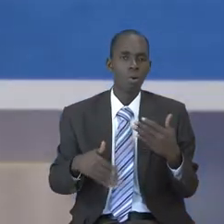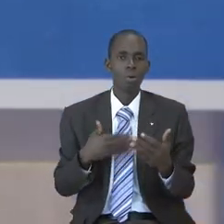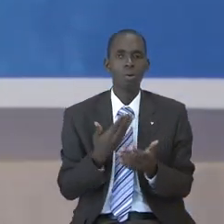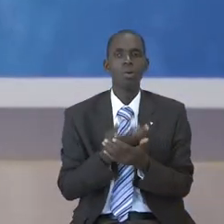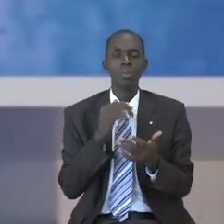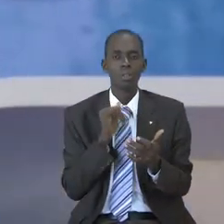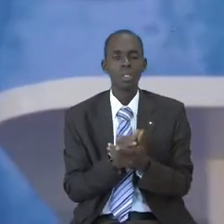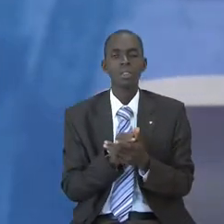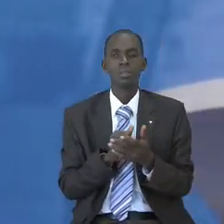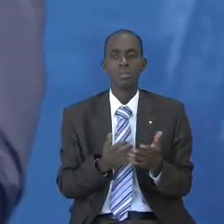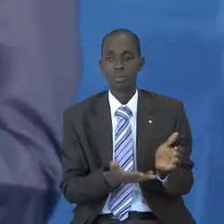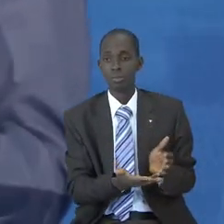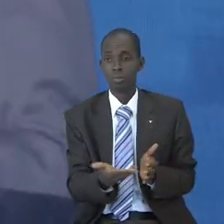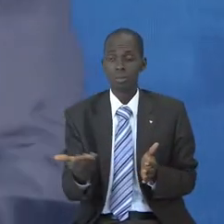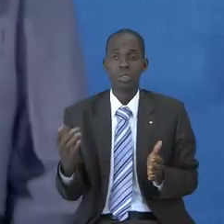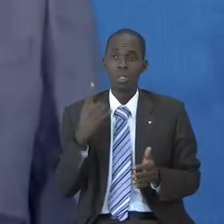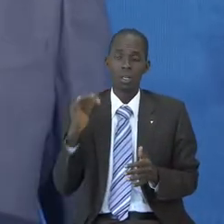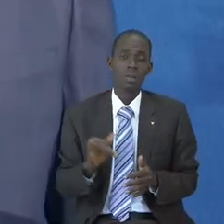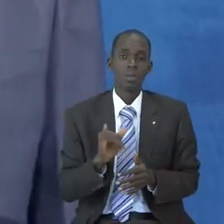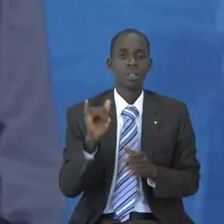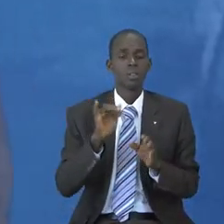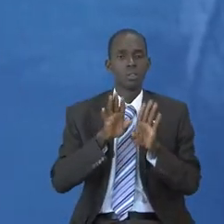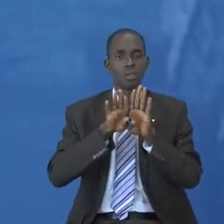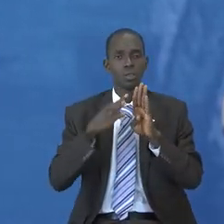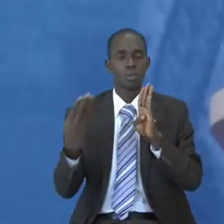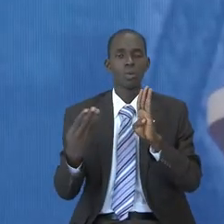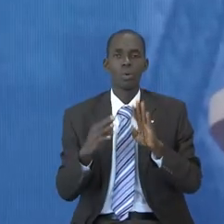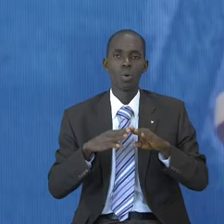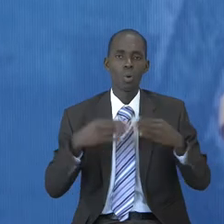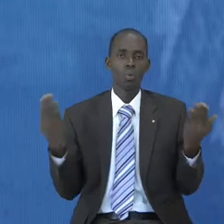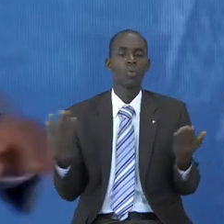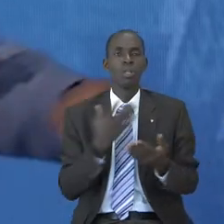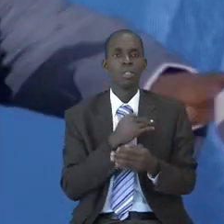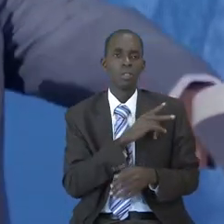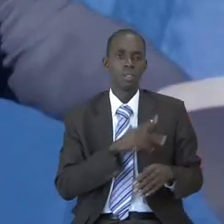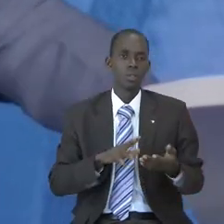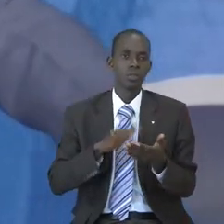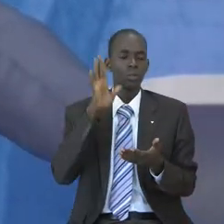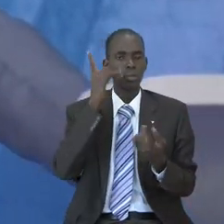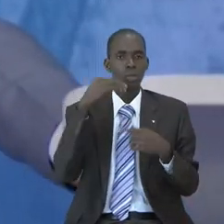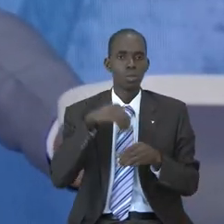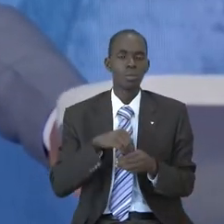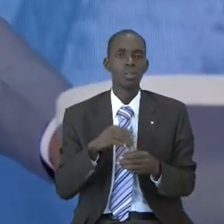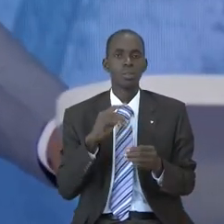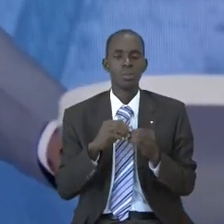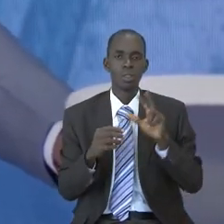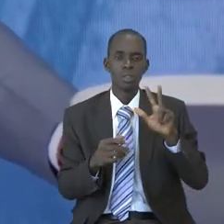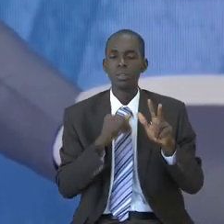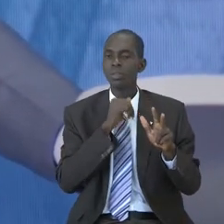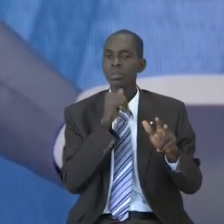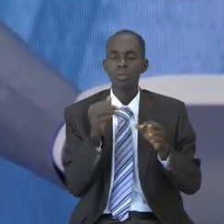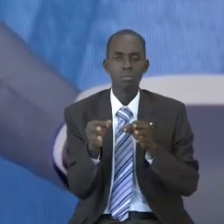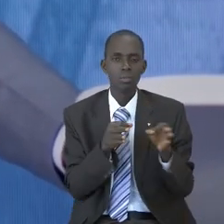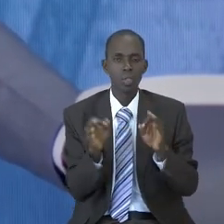everlasting doors open and the King of glory will come in. Number three, the indescribable